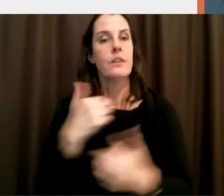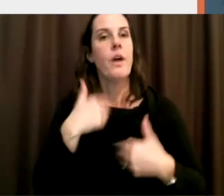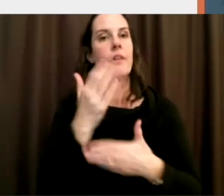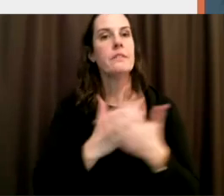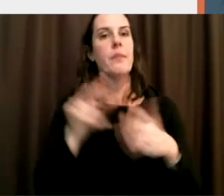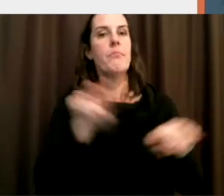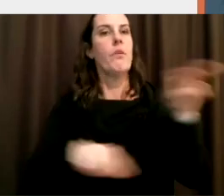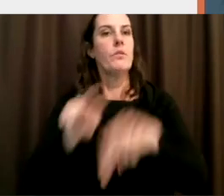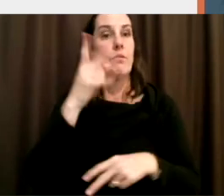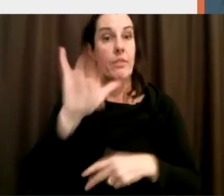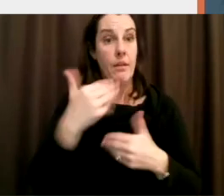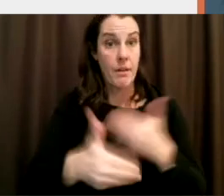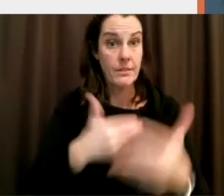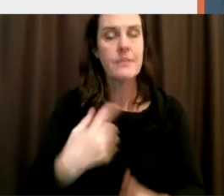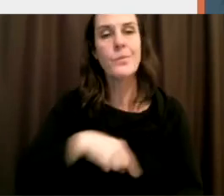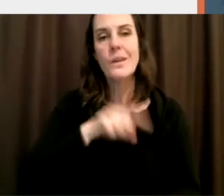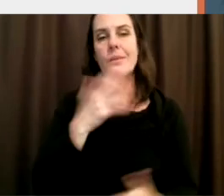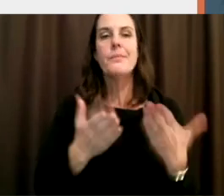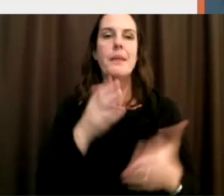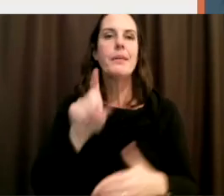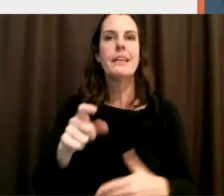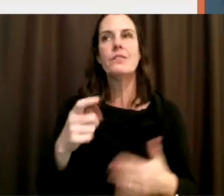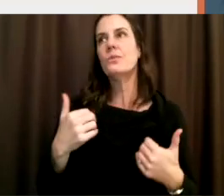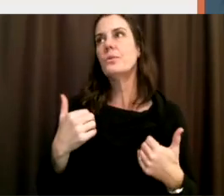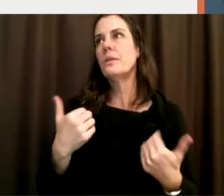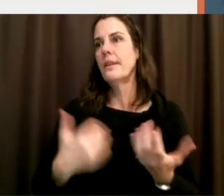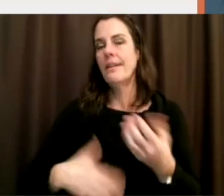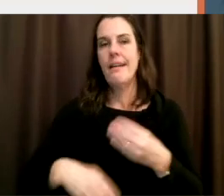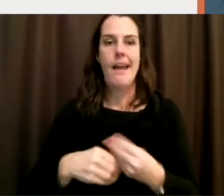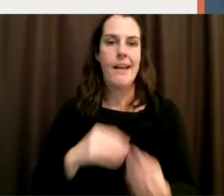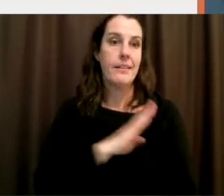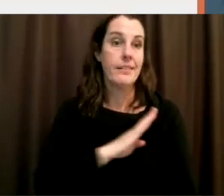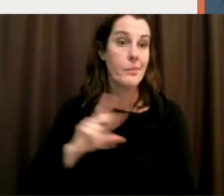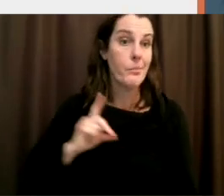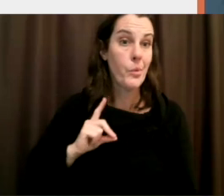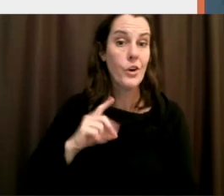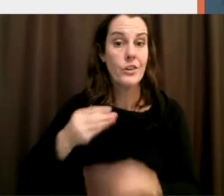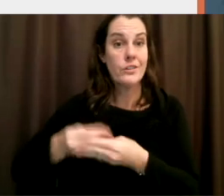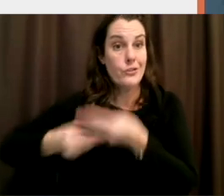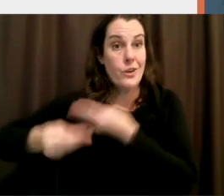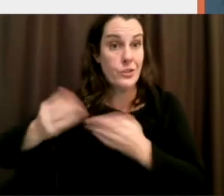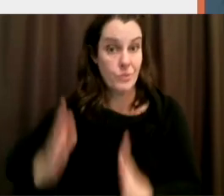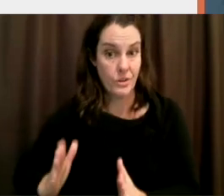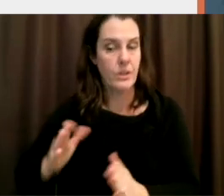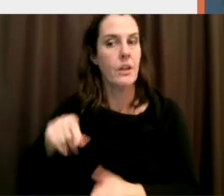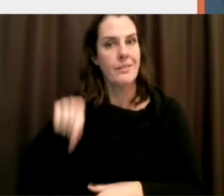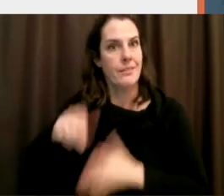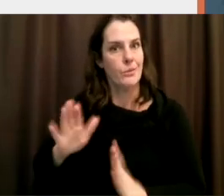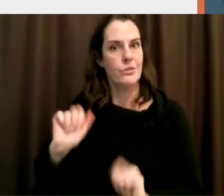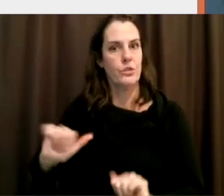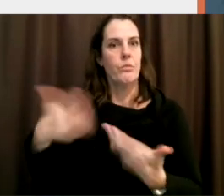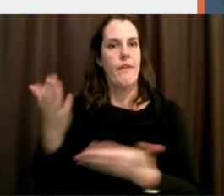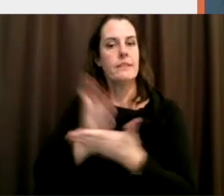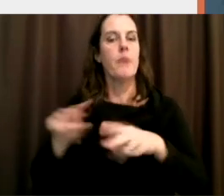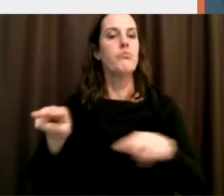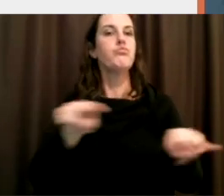that process, we would maybe reel in the board treasurer, right? And the board treasurer could provide some oversight and do maybe